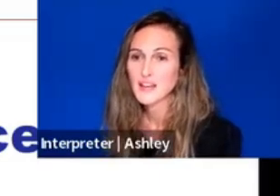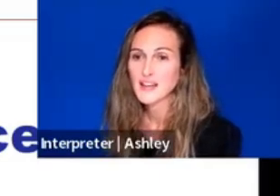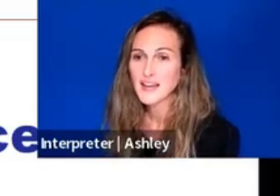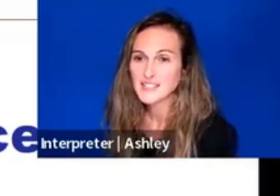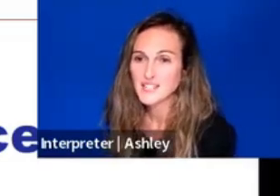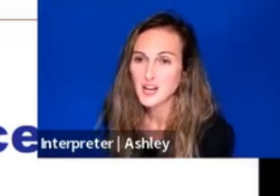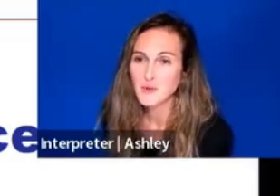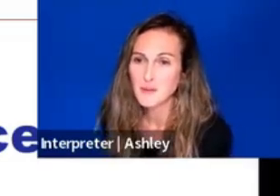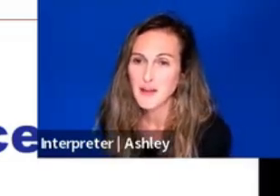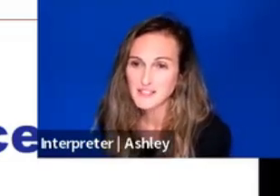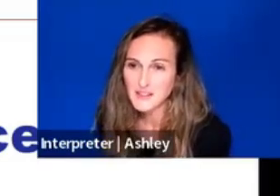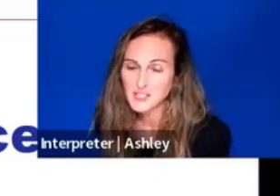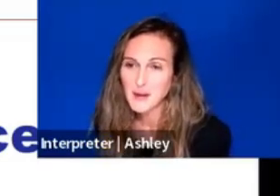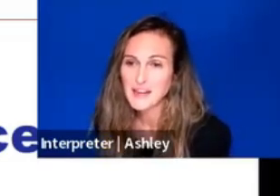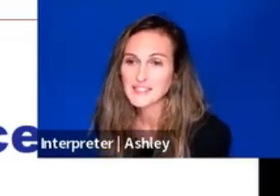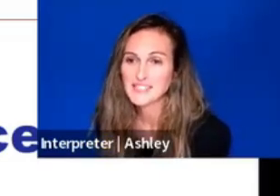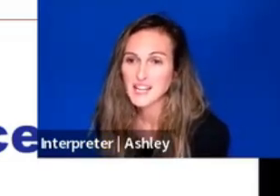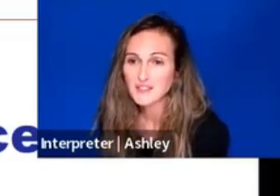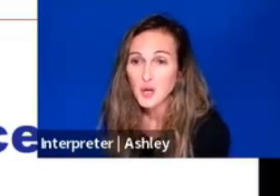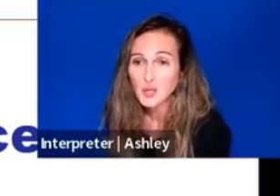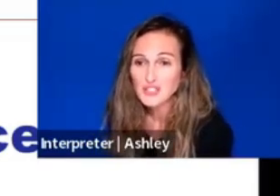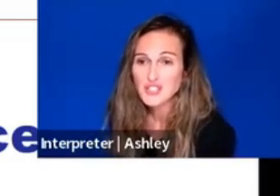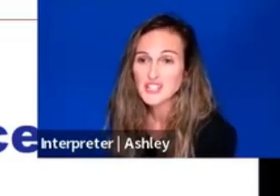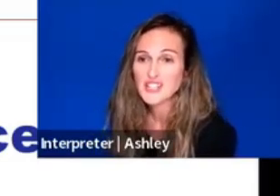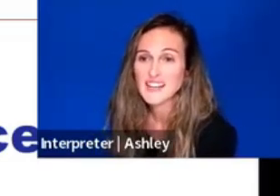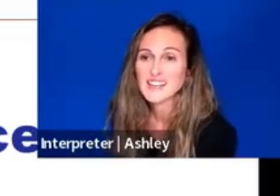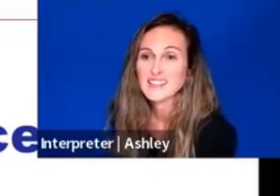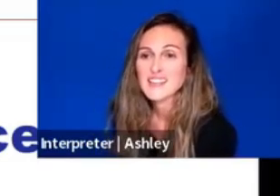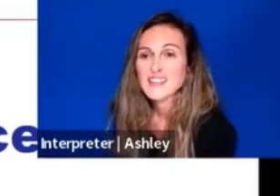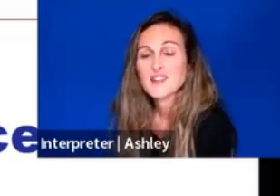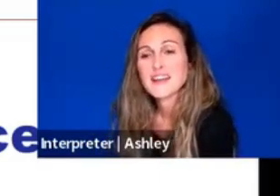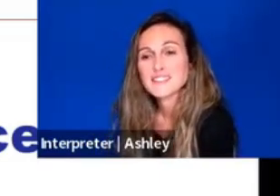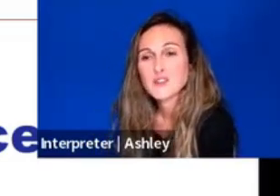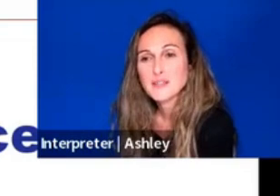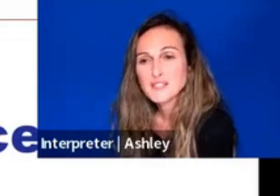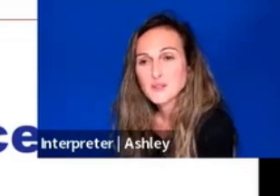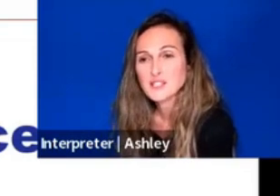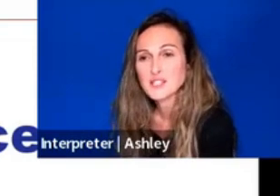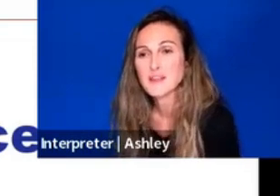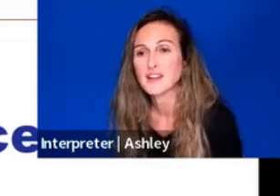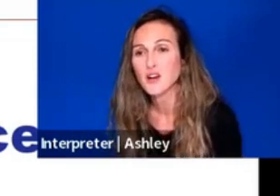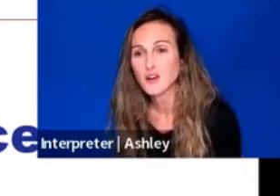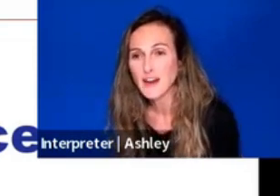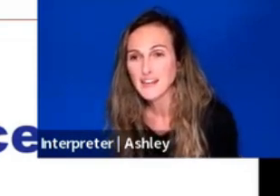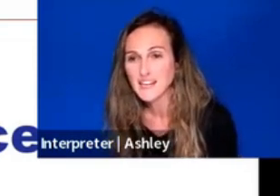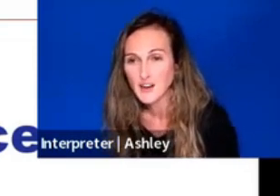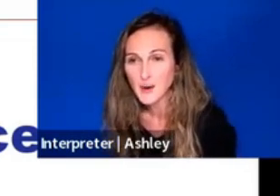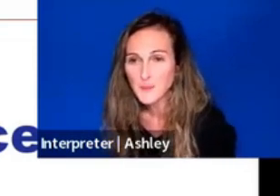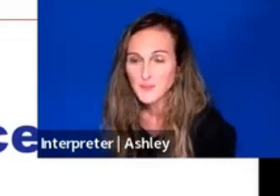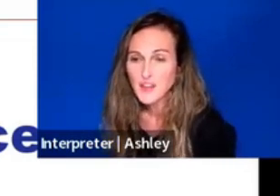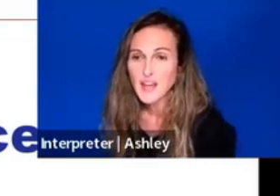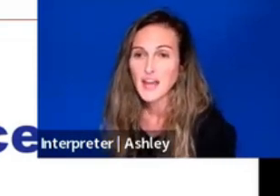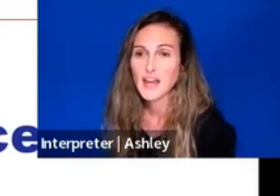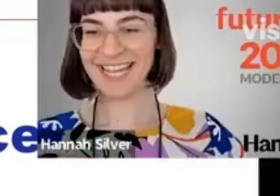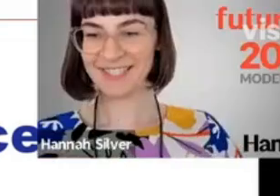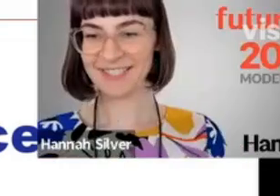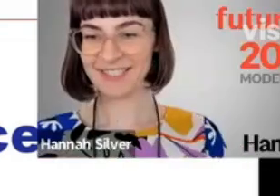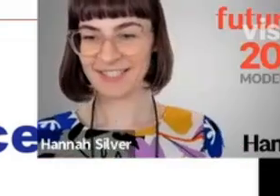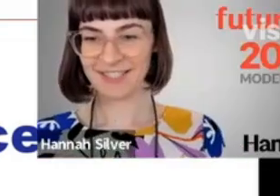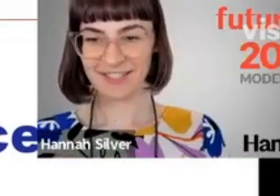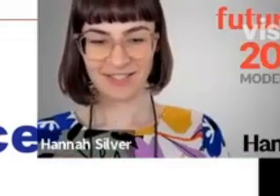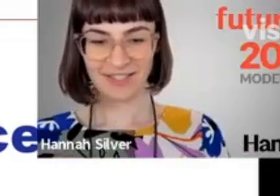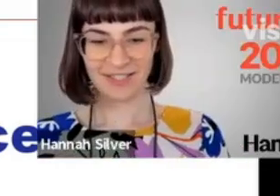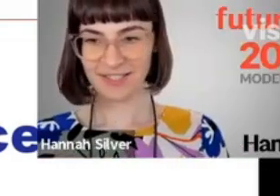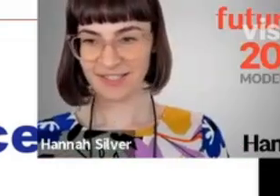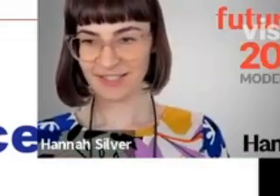So I can talk more about deaf space and deaf culture and ASL resources, but they're all right here. Yeah.